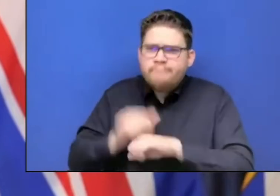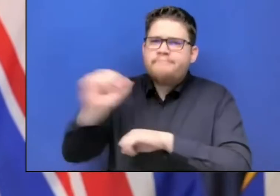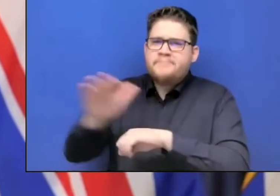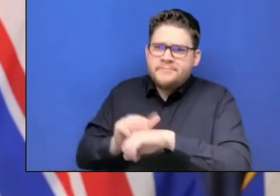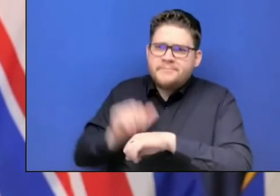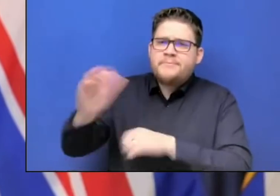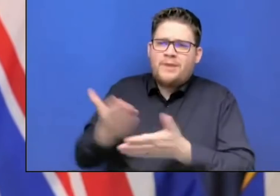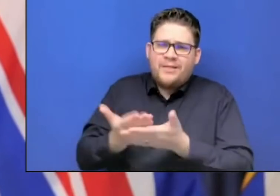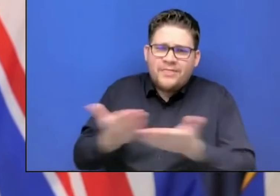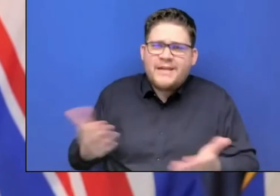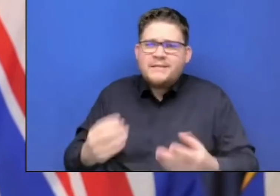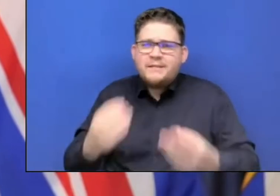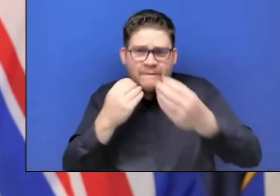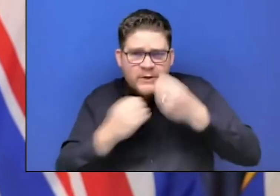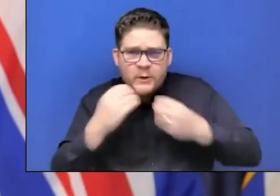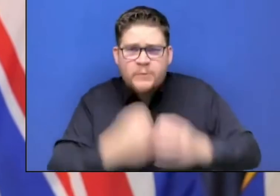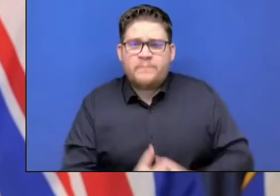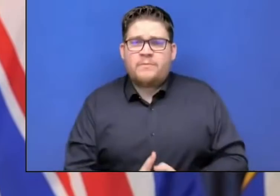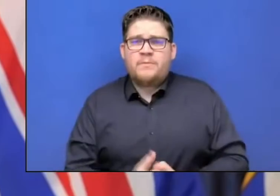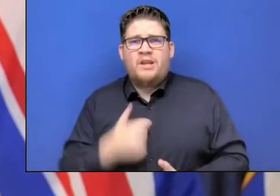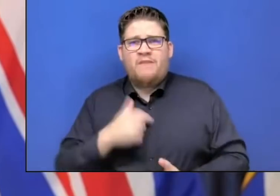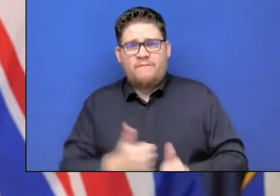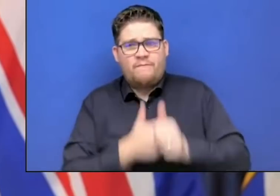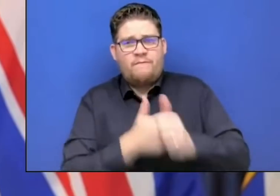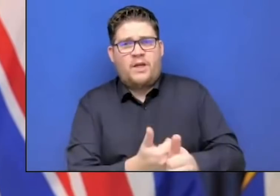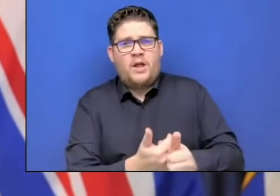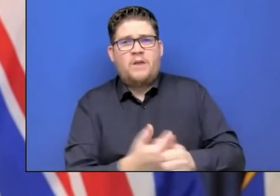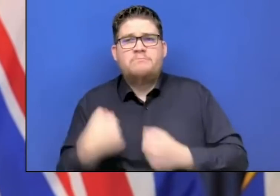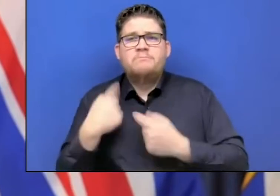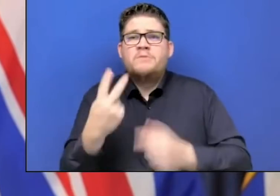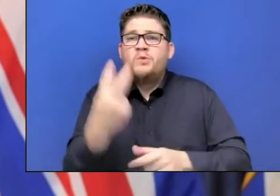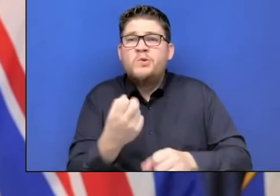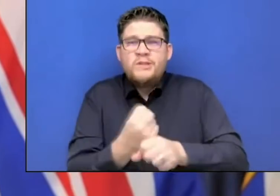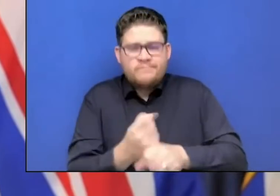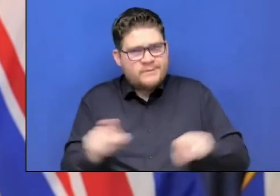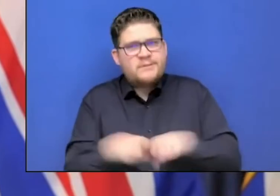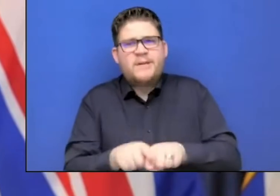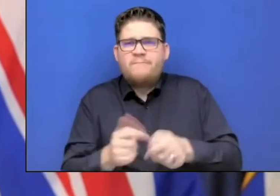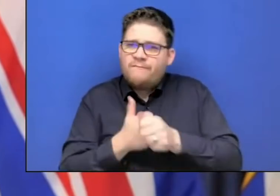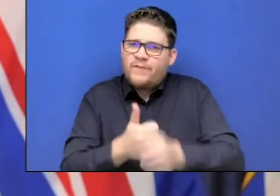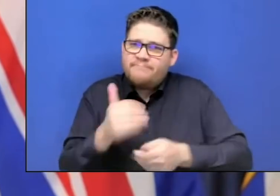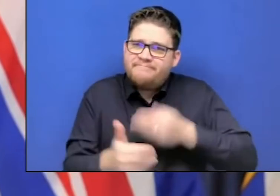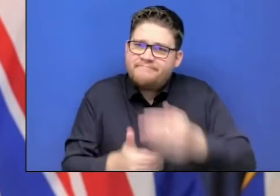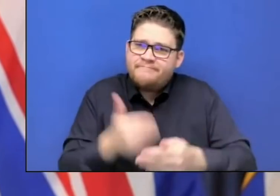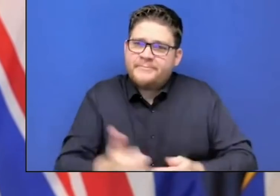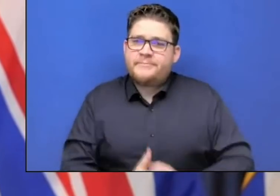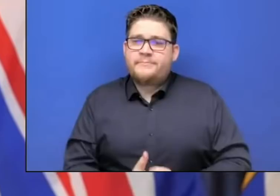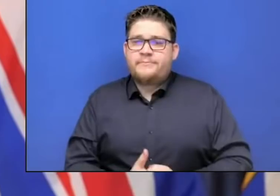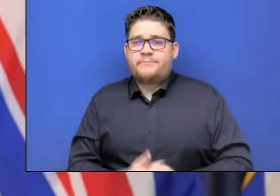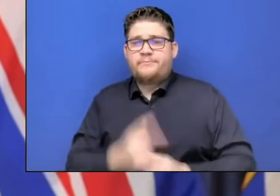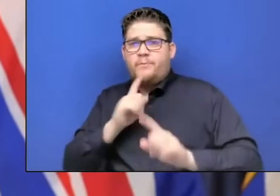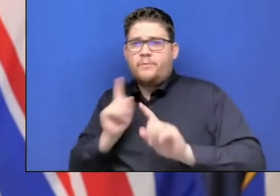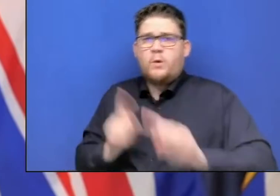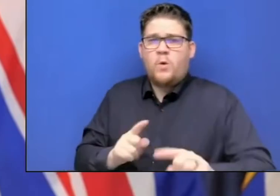acting over the past 2 years, responding to challenges like this in a collaborative, cooperative way to make